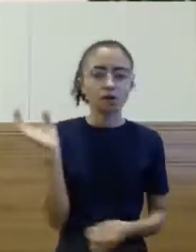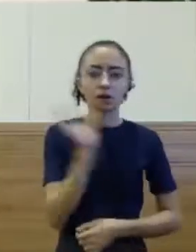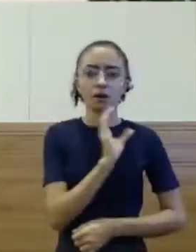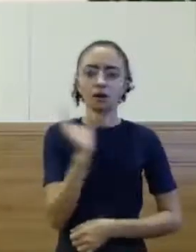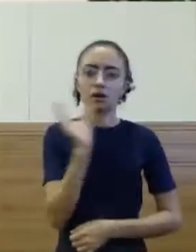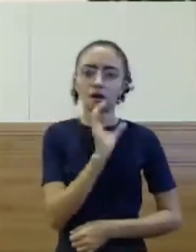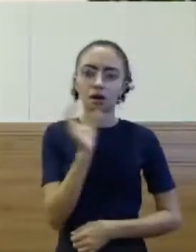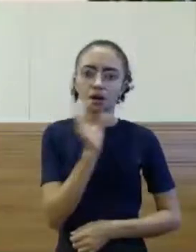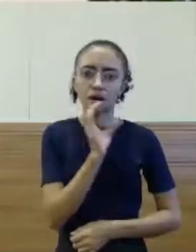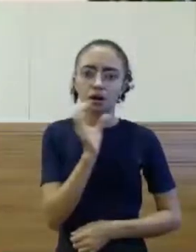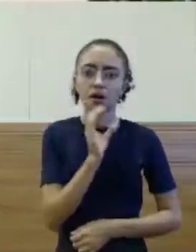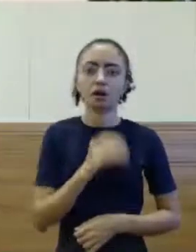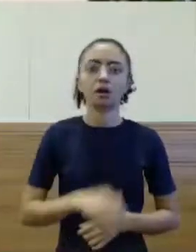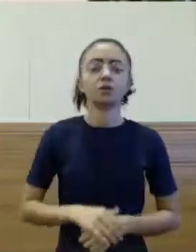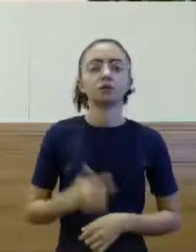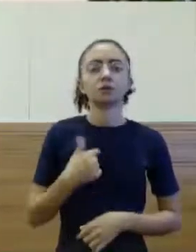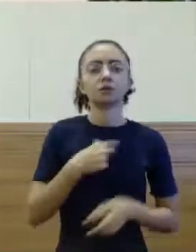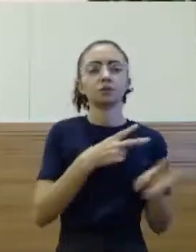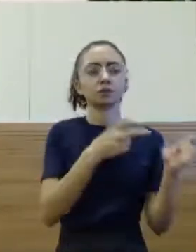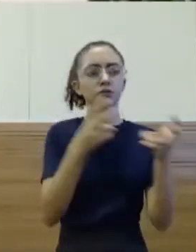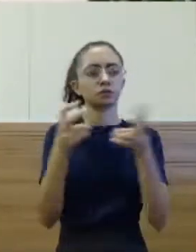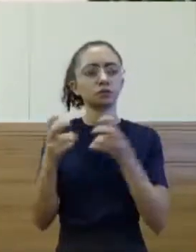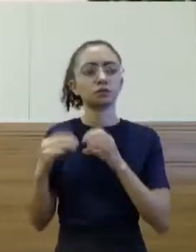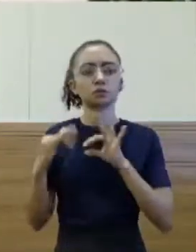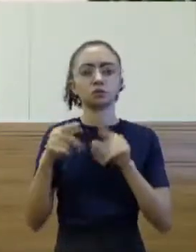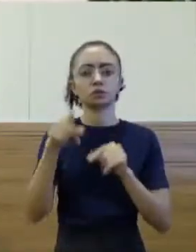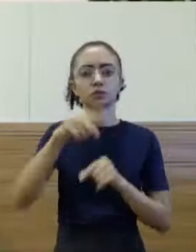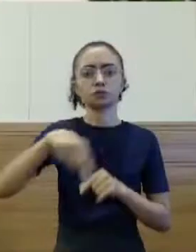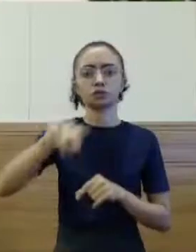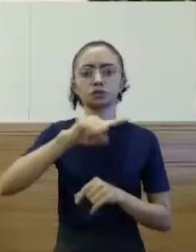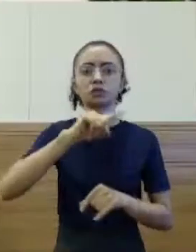is information is more instantaneous